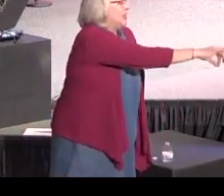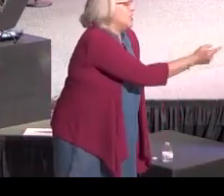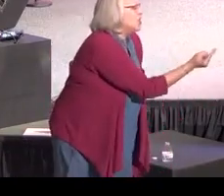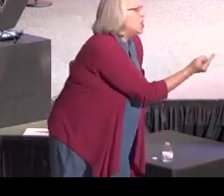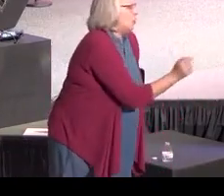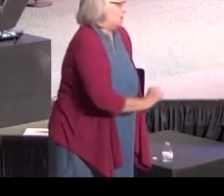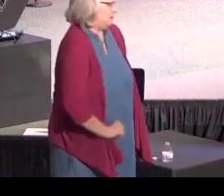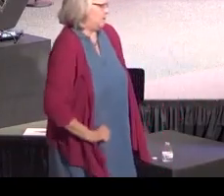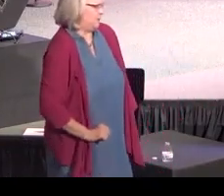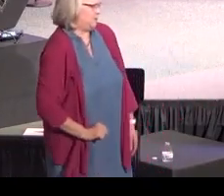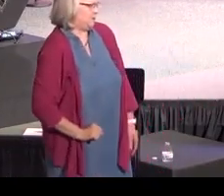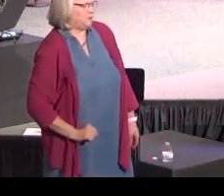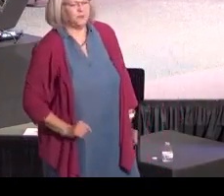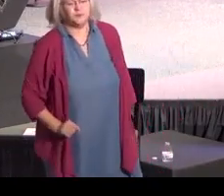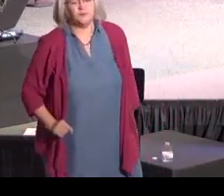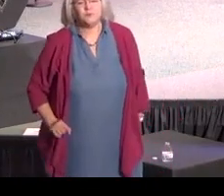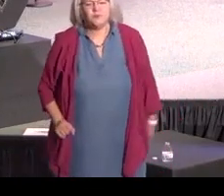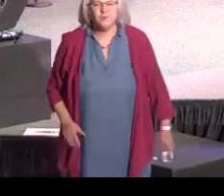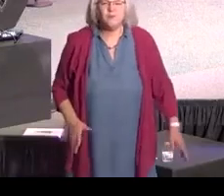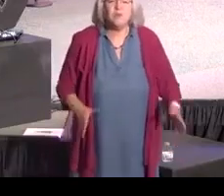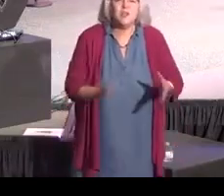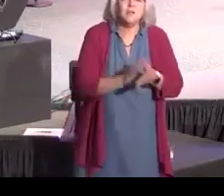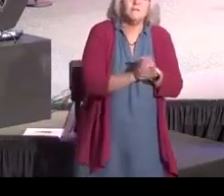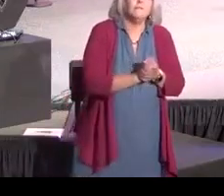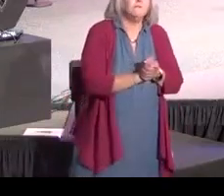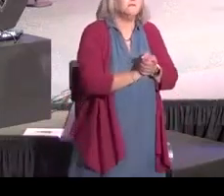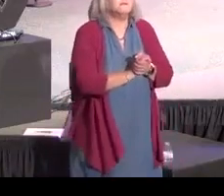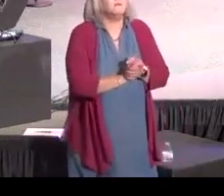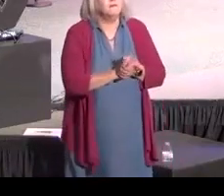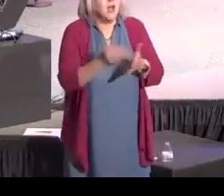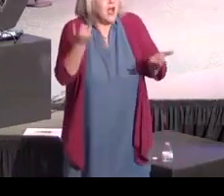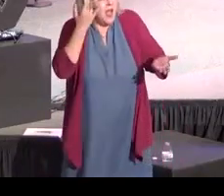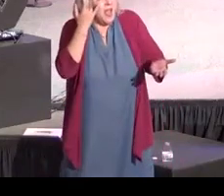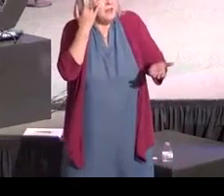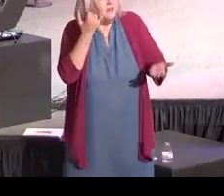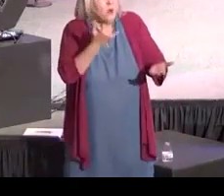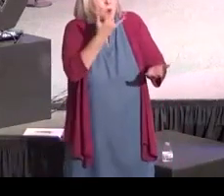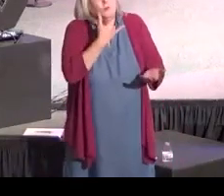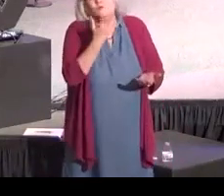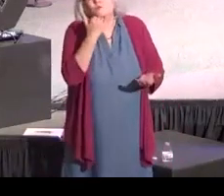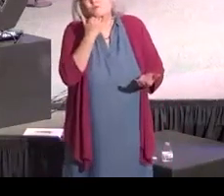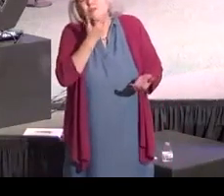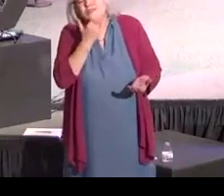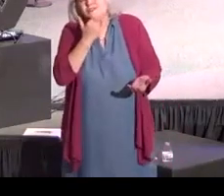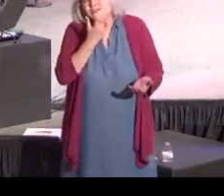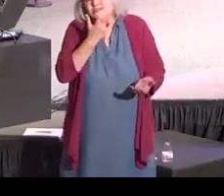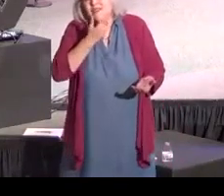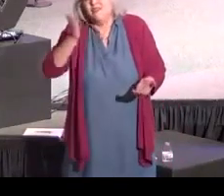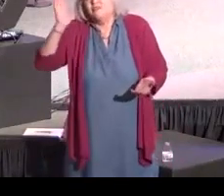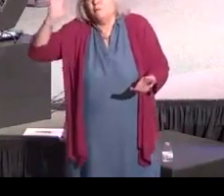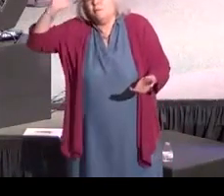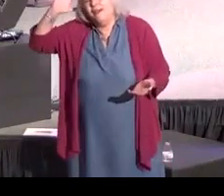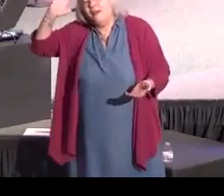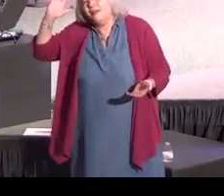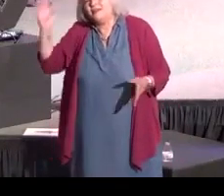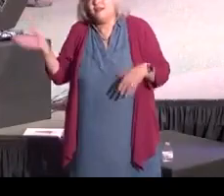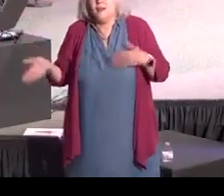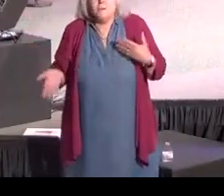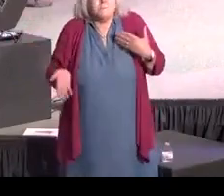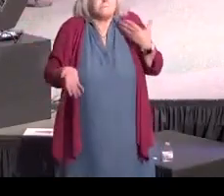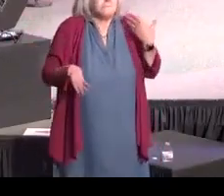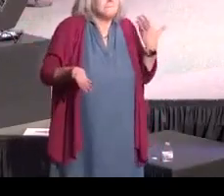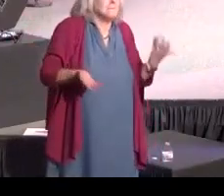life. Maybe you can relate to that. And if you made some mistakes, if you have a past, maybe even you